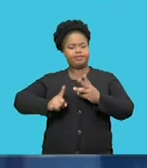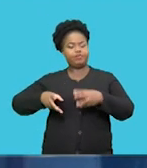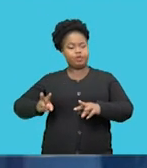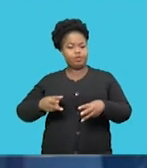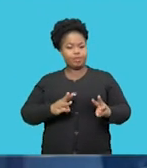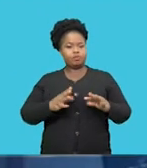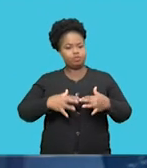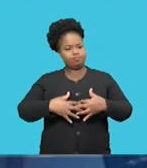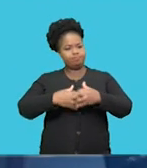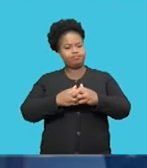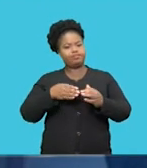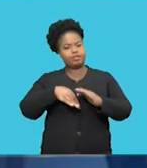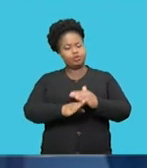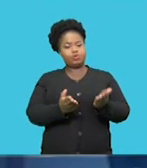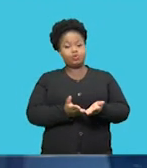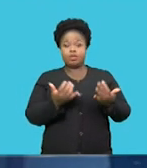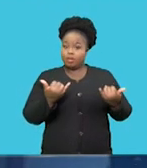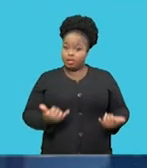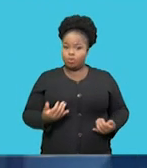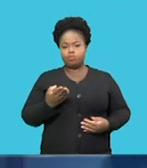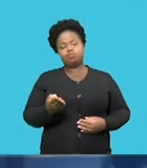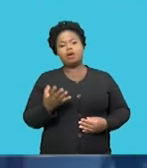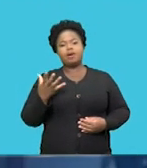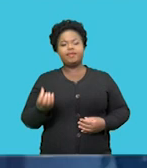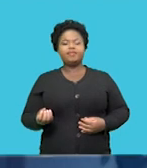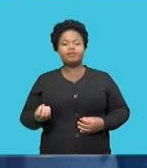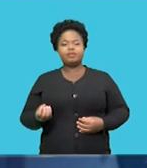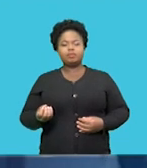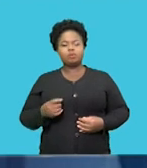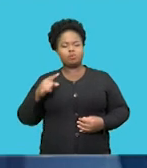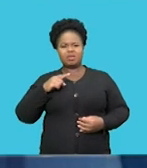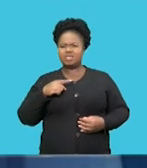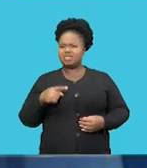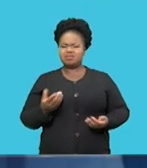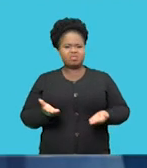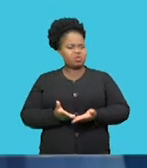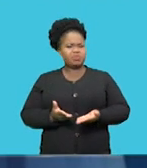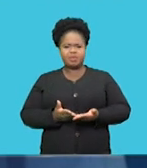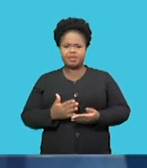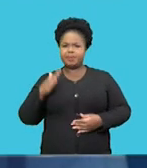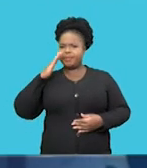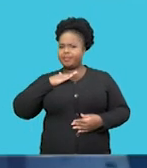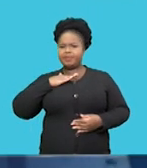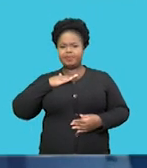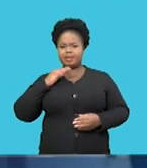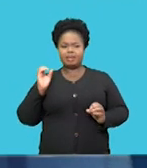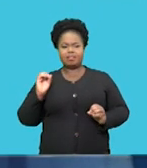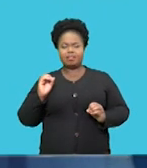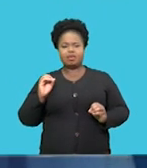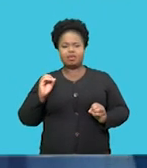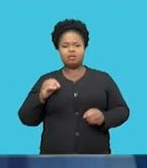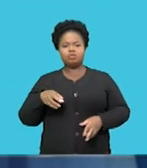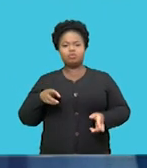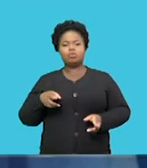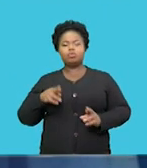up in schools who are currently setting up, because clearly the school has not set up the bullying box. We've set